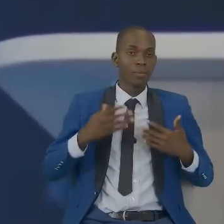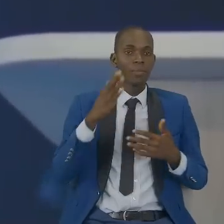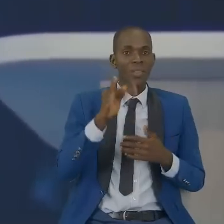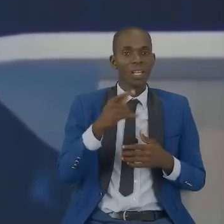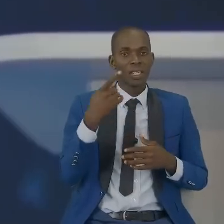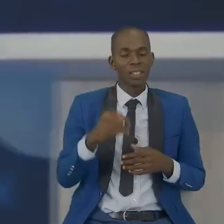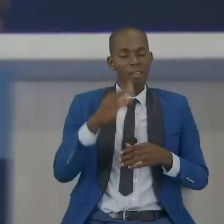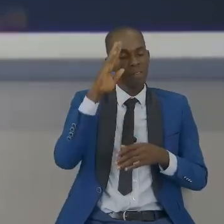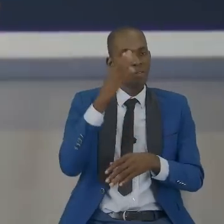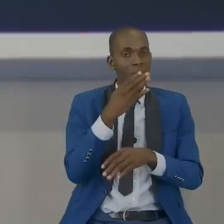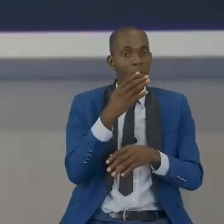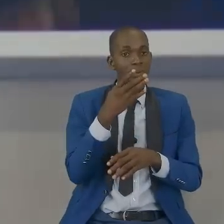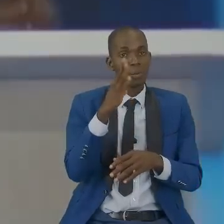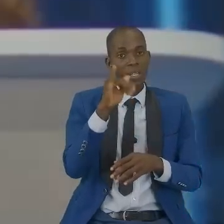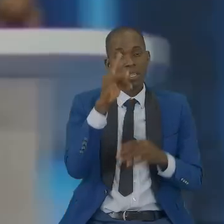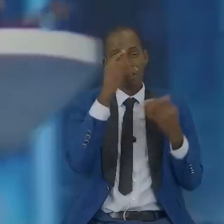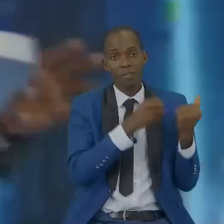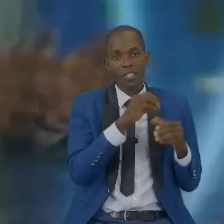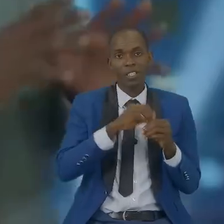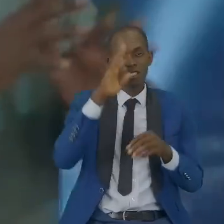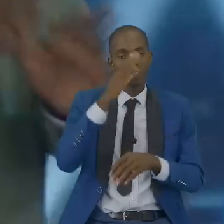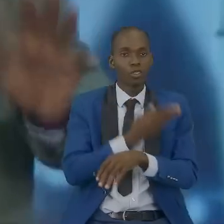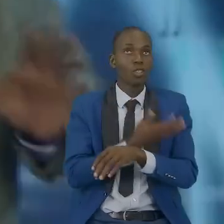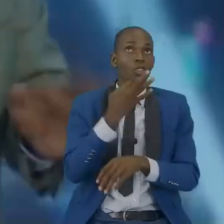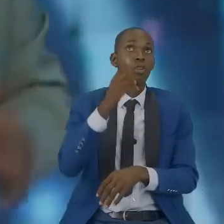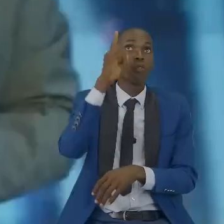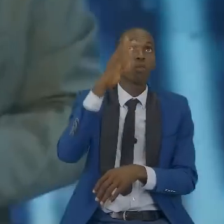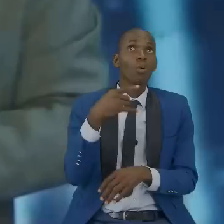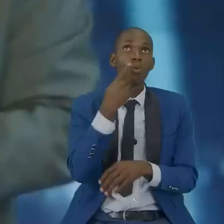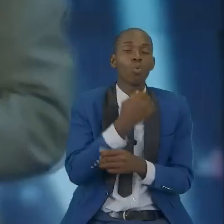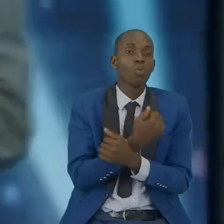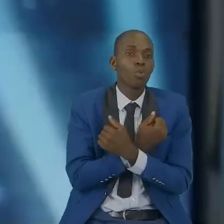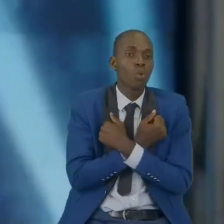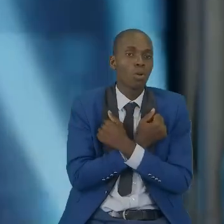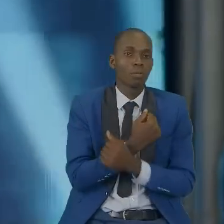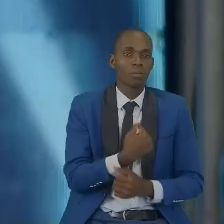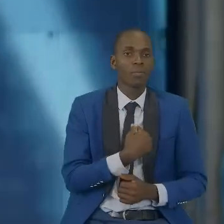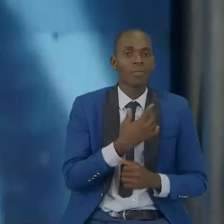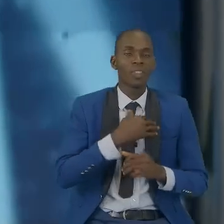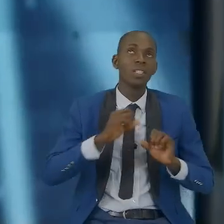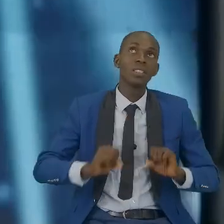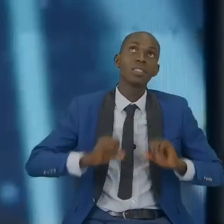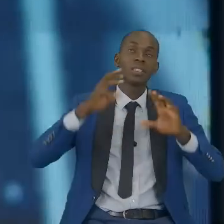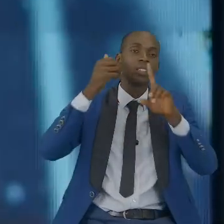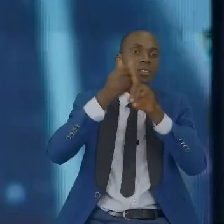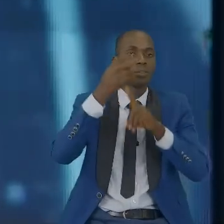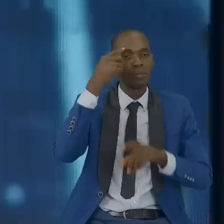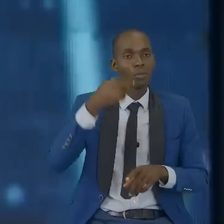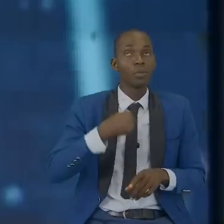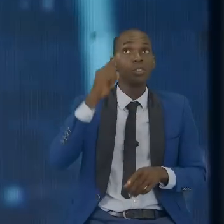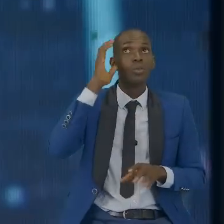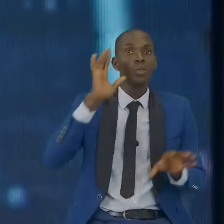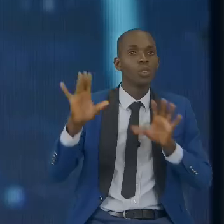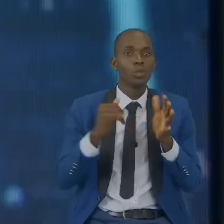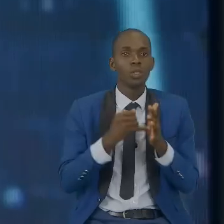of God who loved me and gave himself for me. He'll accomplish that in